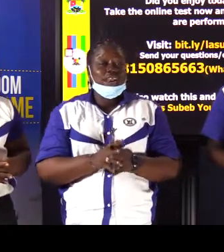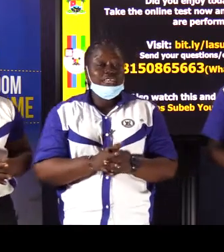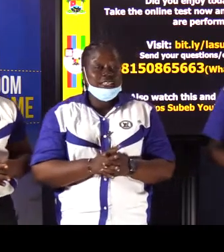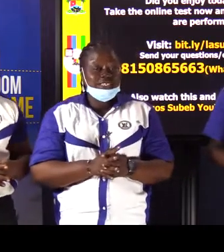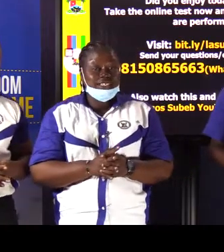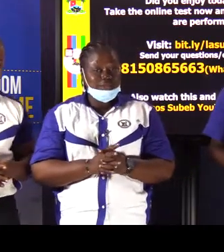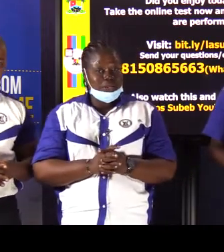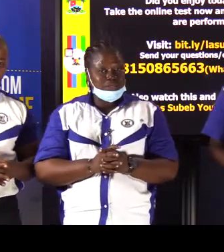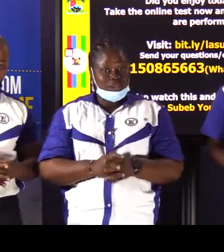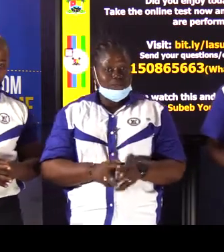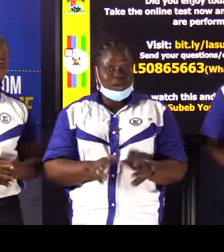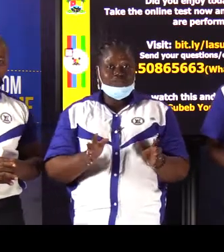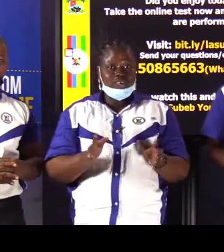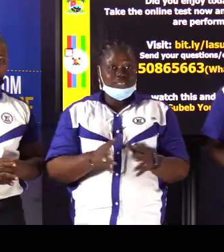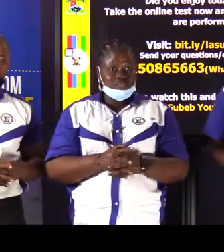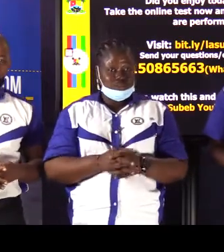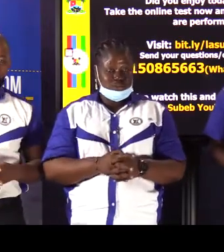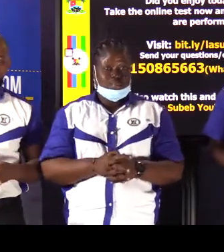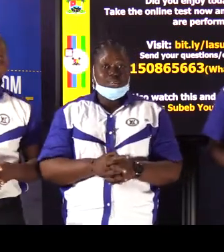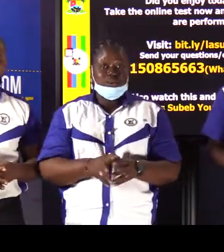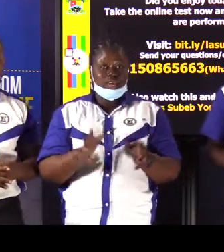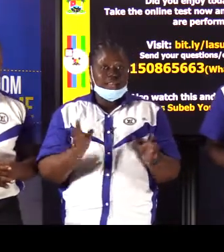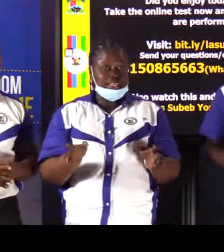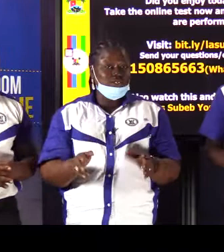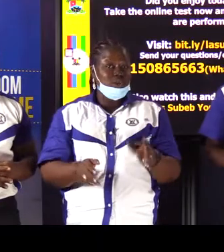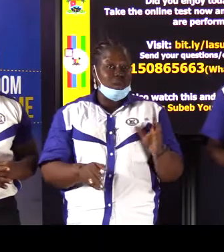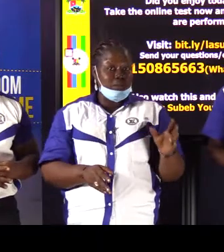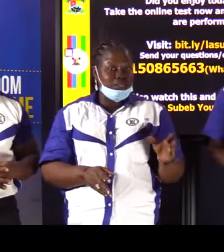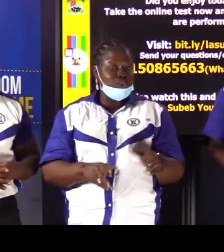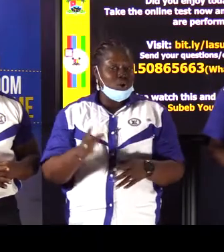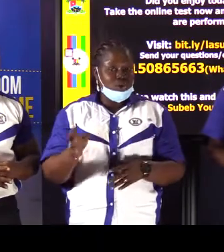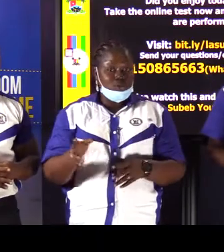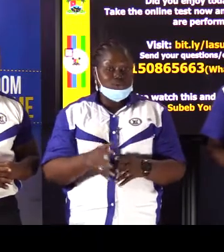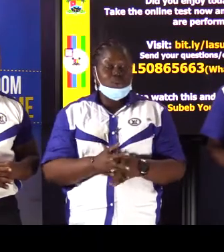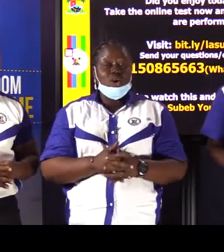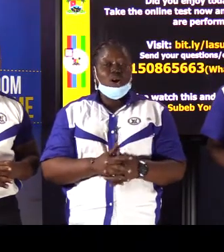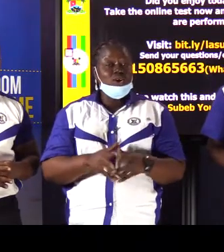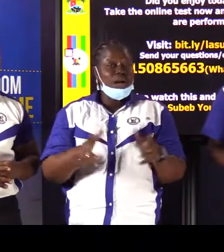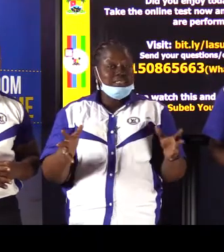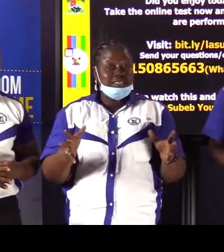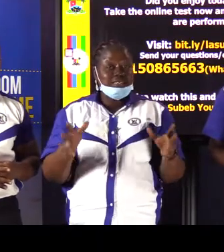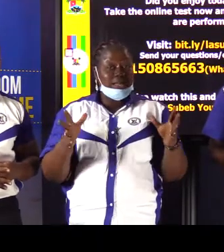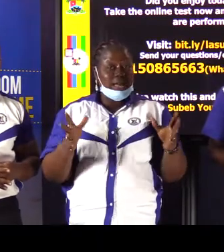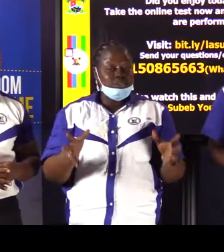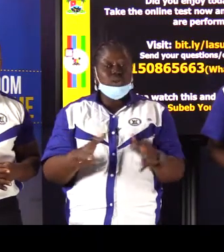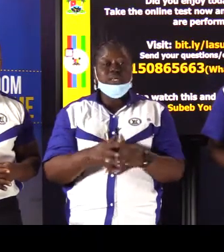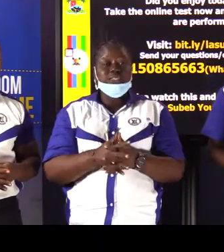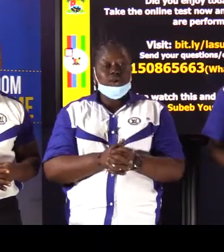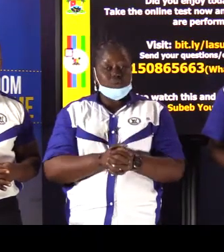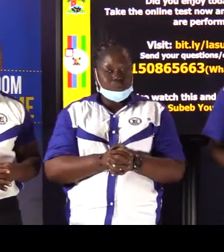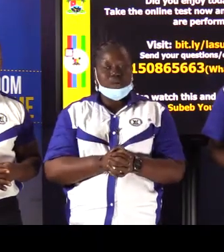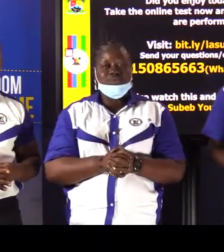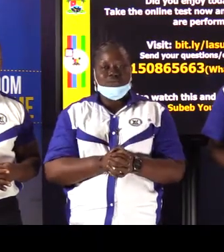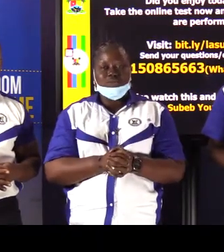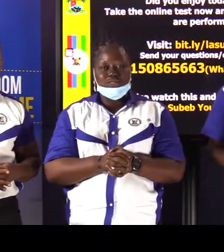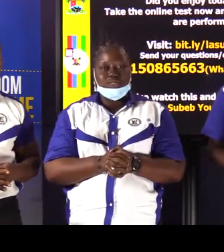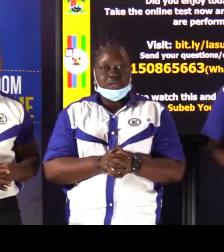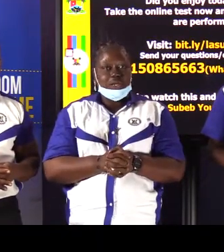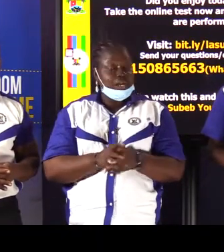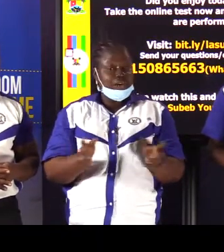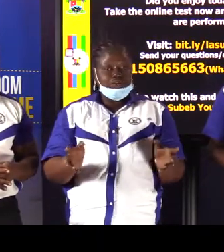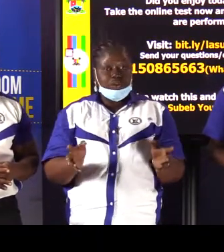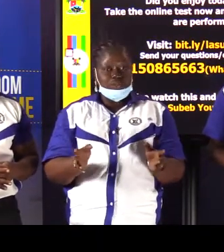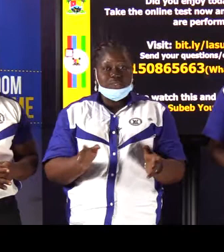Taking the online test is based on if you have access to either your daddy's, your mommy's, your uncle's, or your auntie's Android or